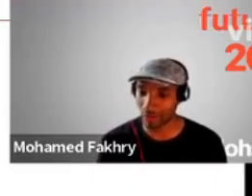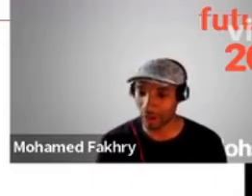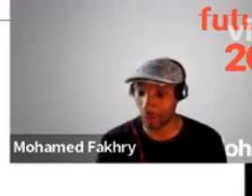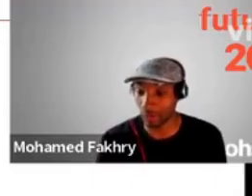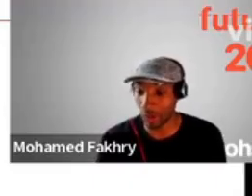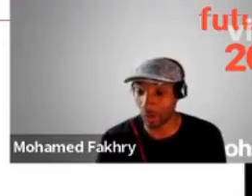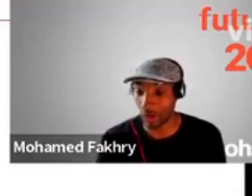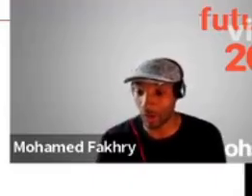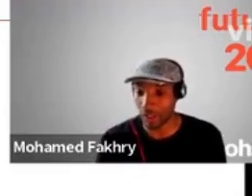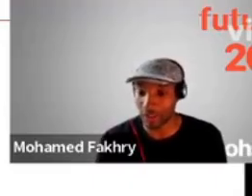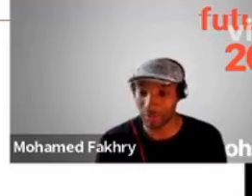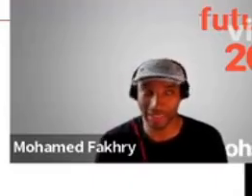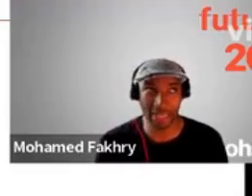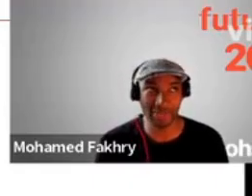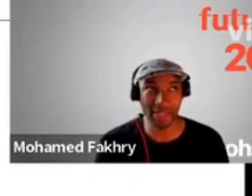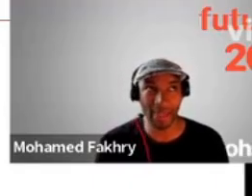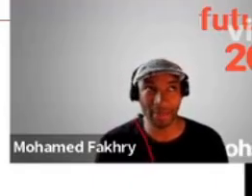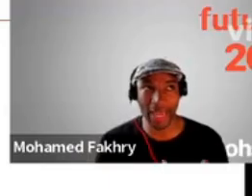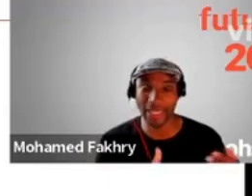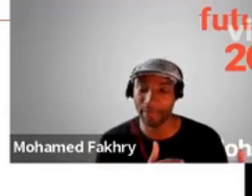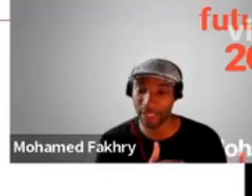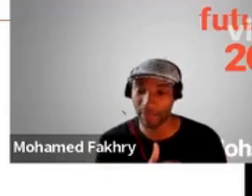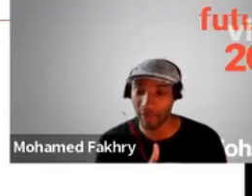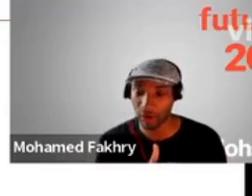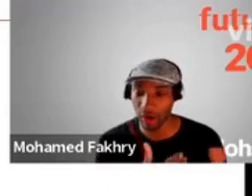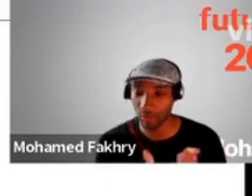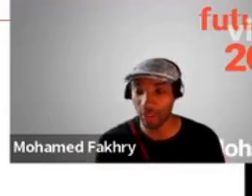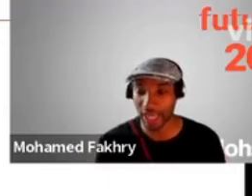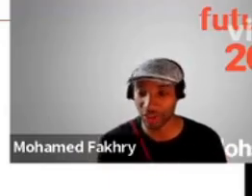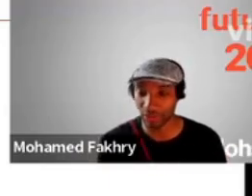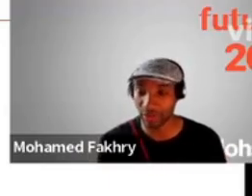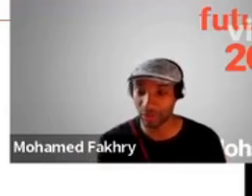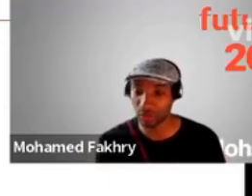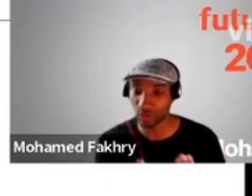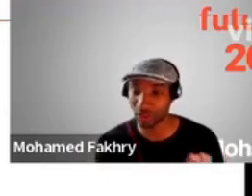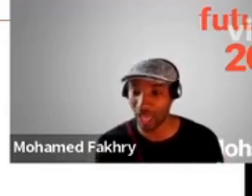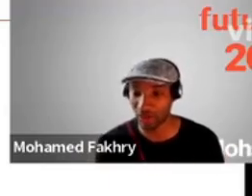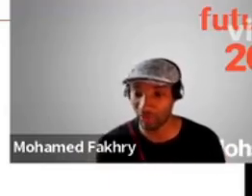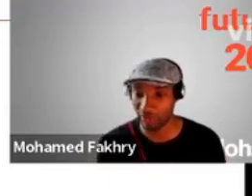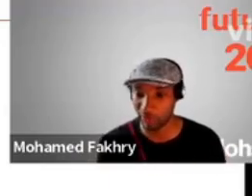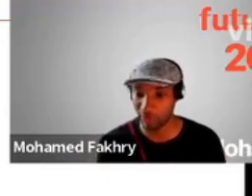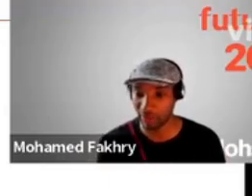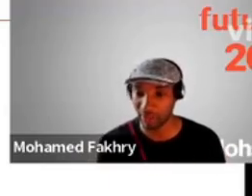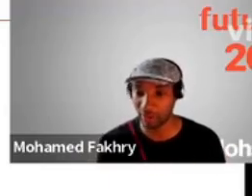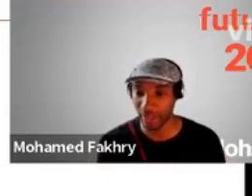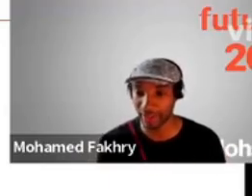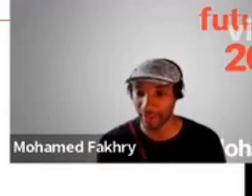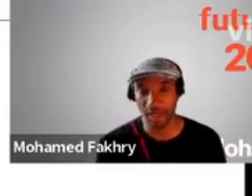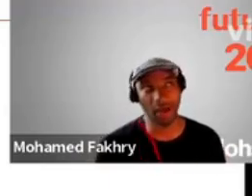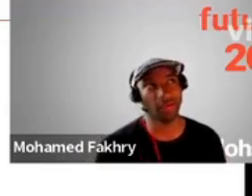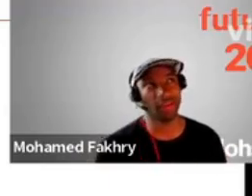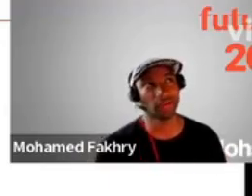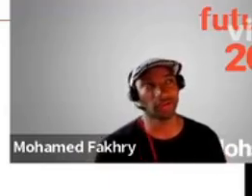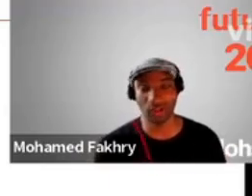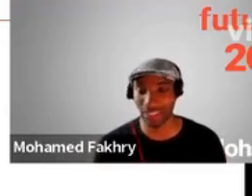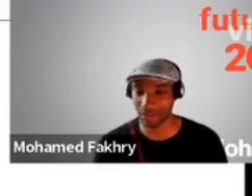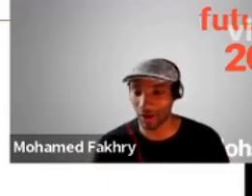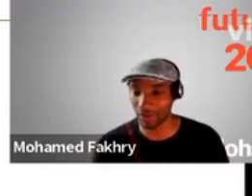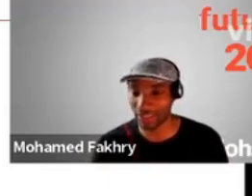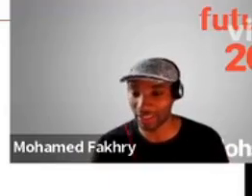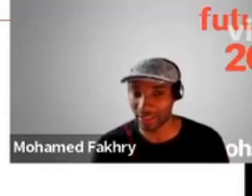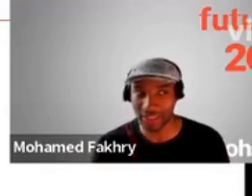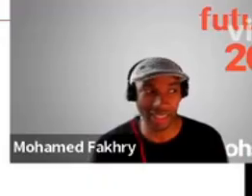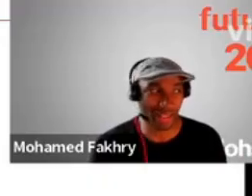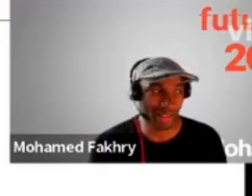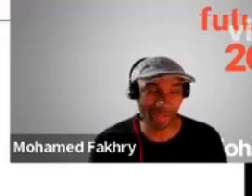helpful at all? We don't know. Sometimes they might be an impediment for communication between two deaf people, right? So that's the